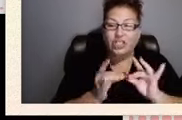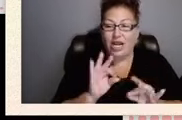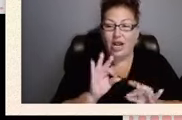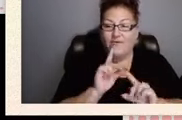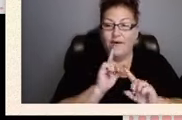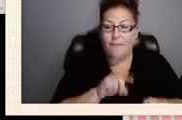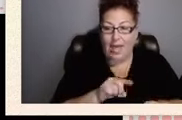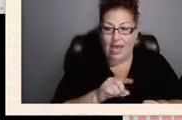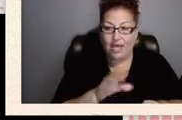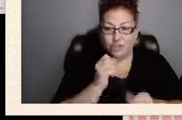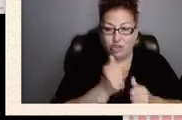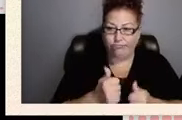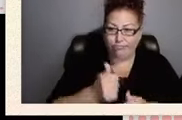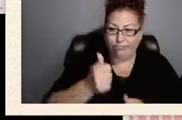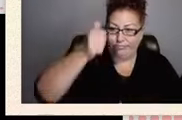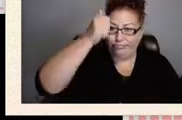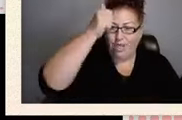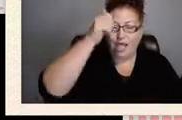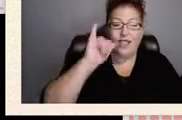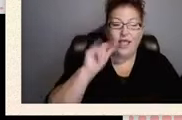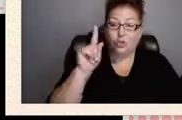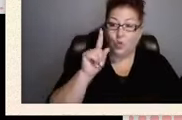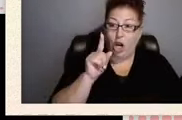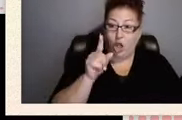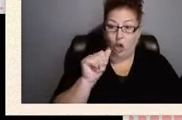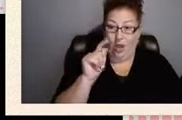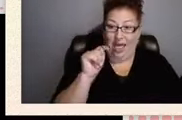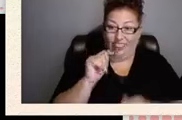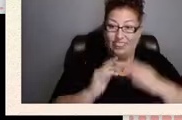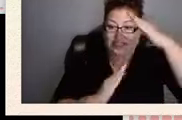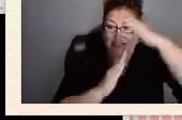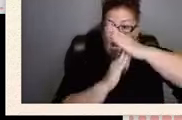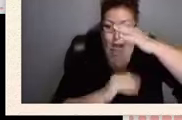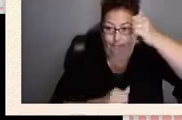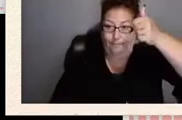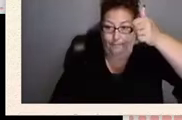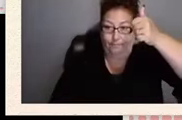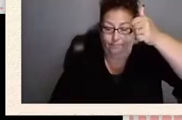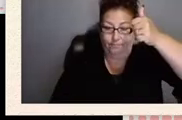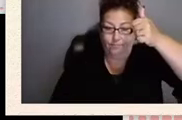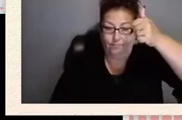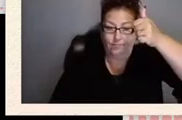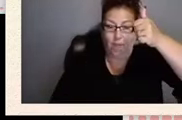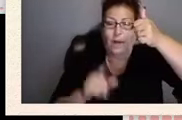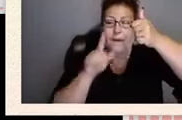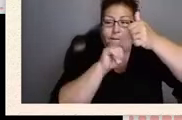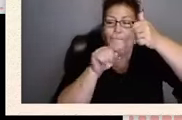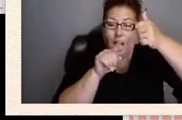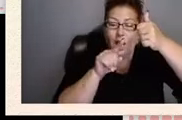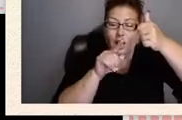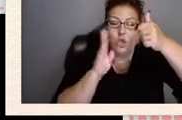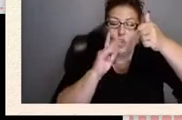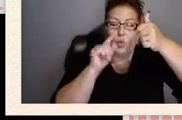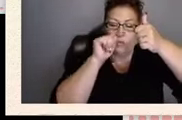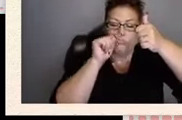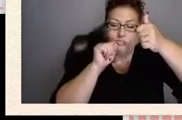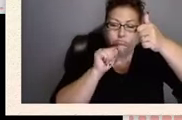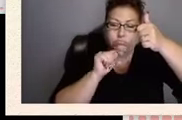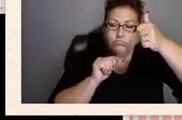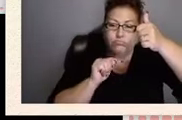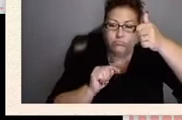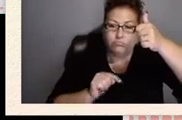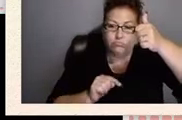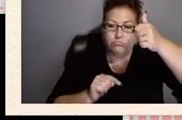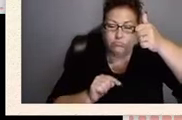command is where you're at the tippity top of the chain. But you'll go down the chain of command to